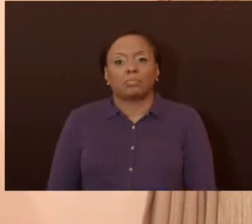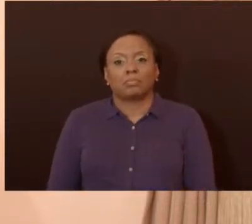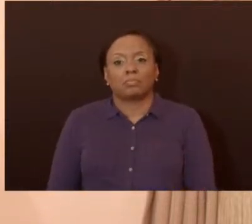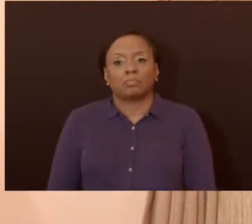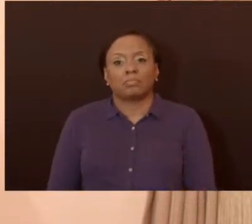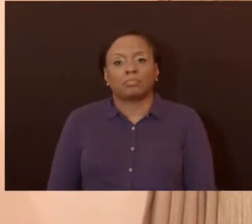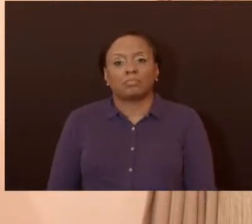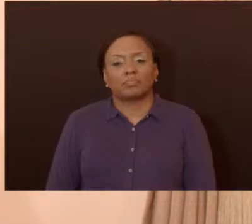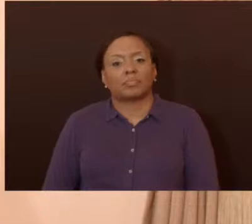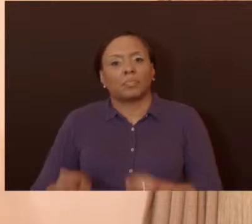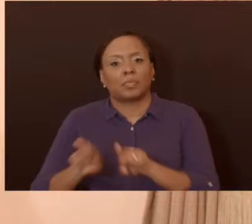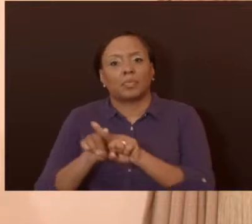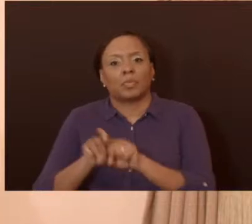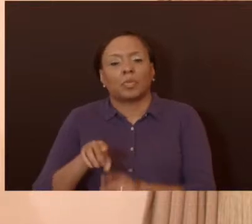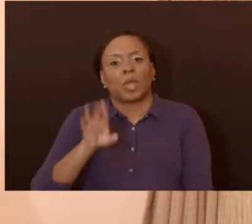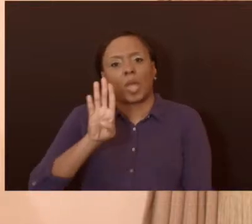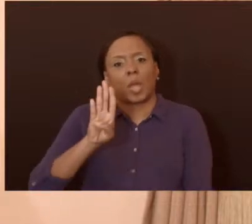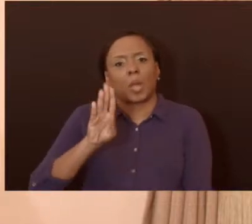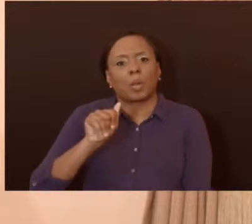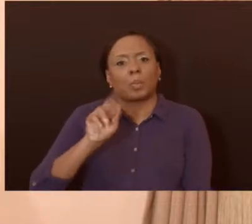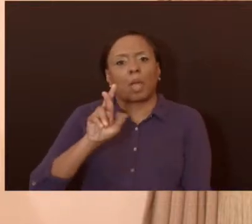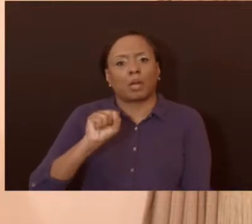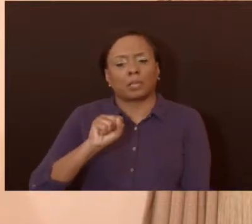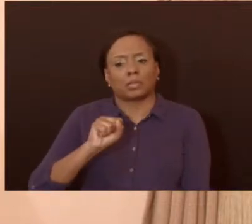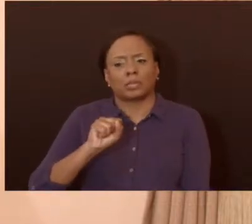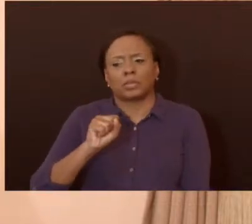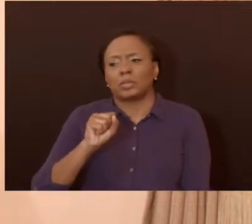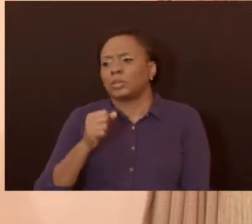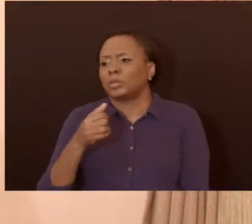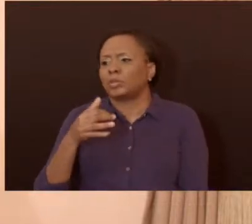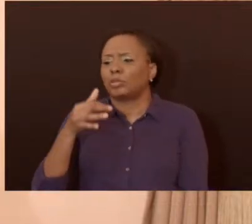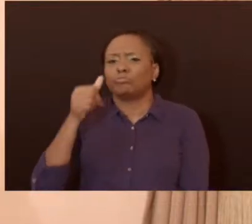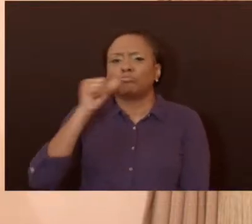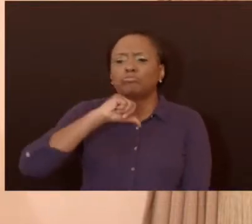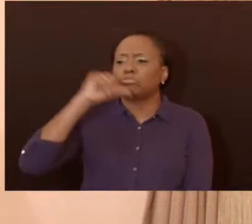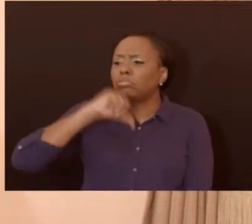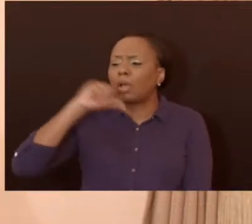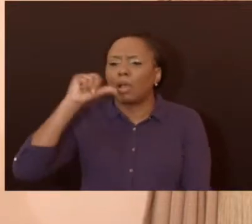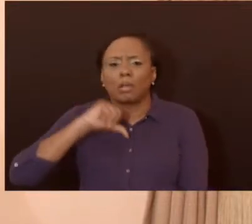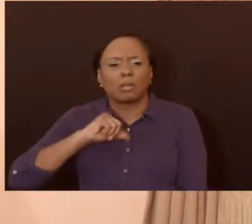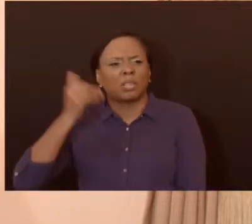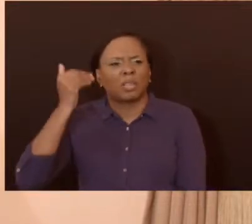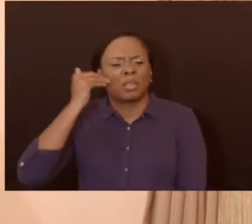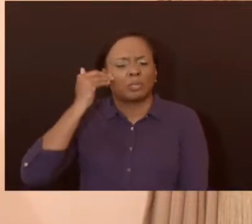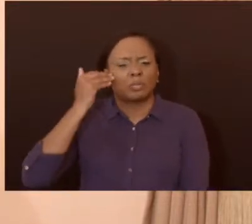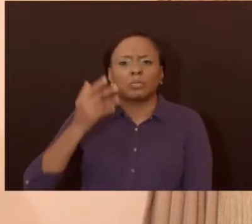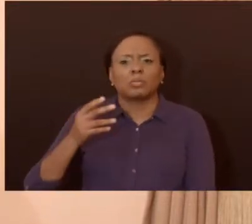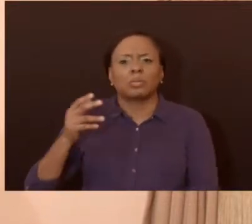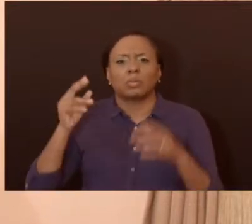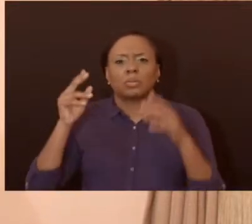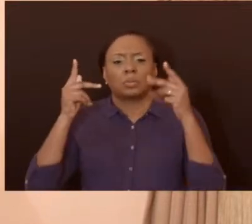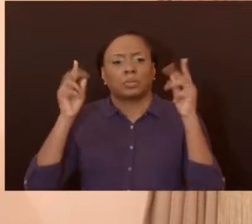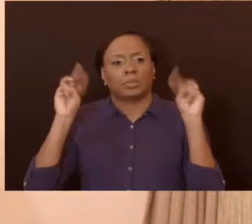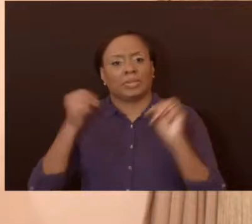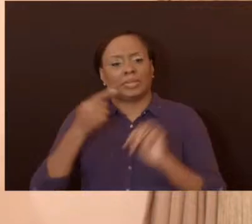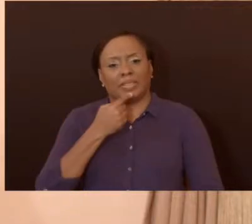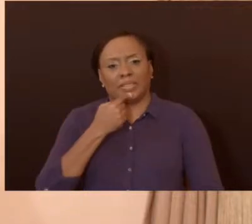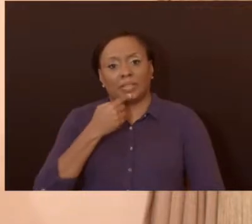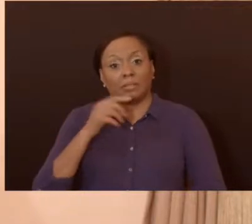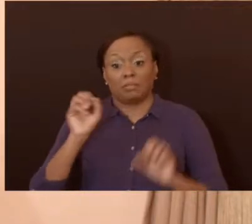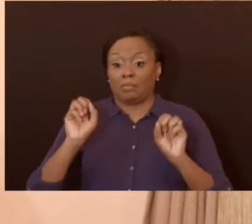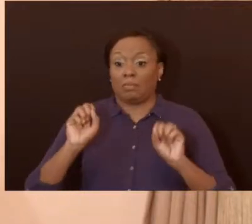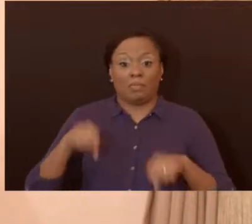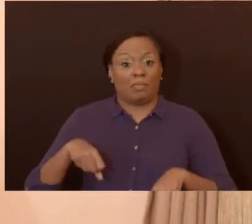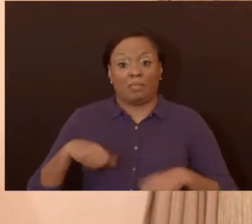where persons come together, and as the Prime Minister was saying that you can go ahead and